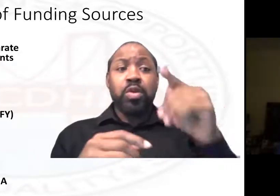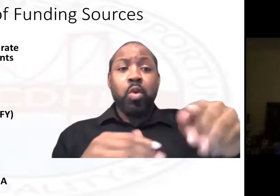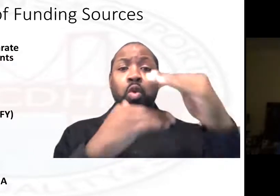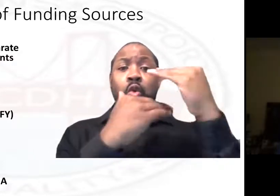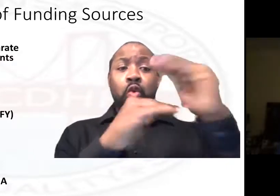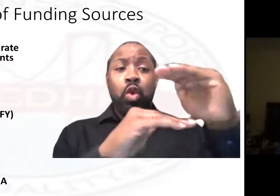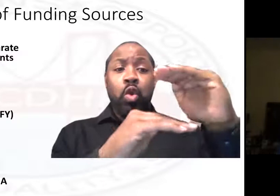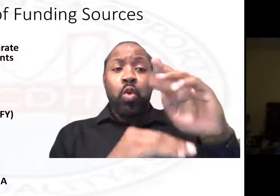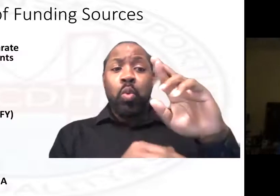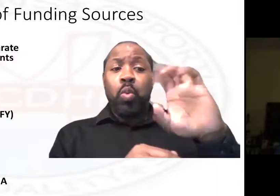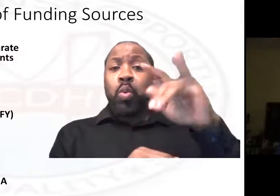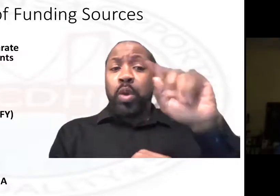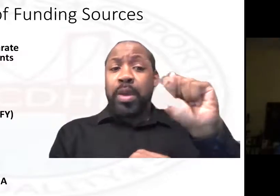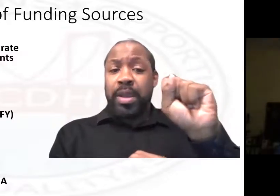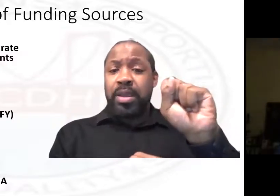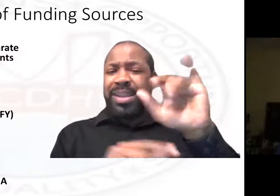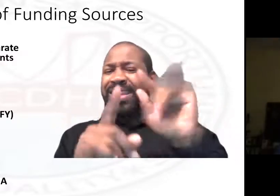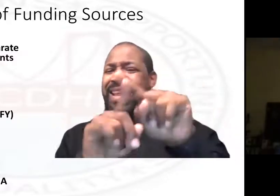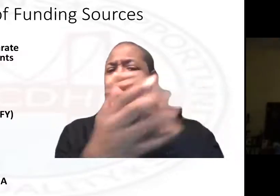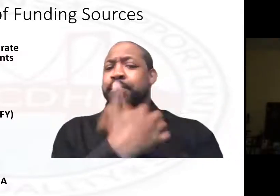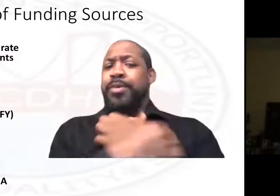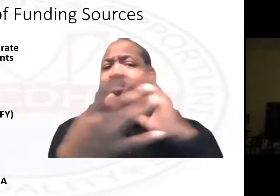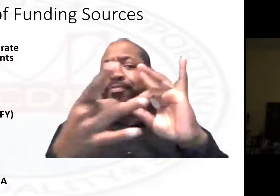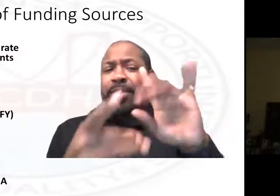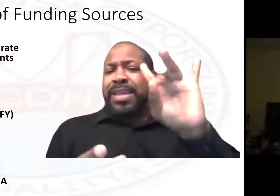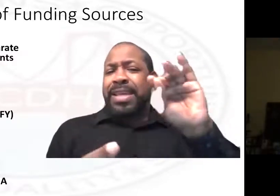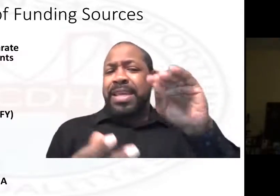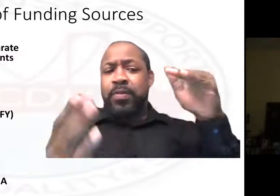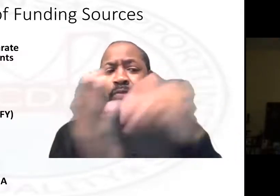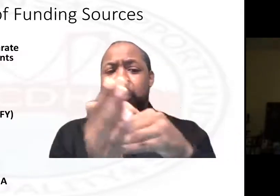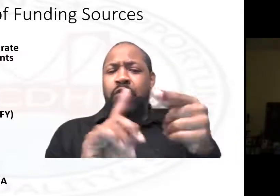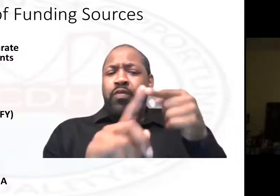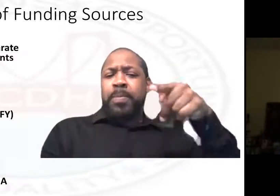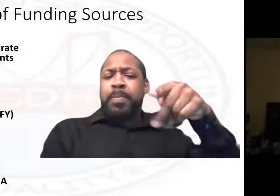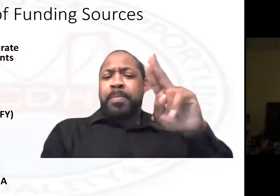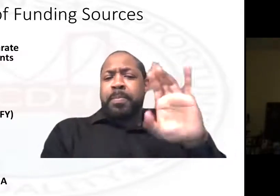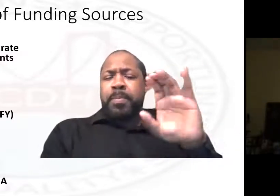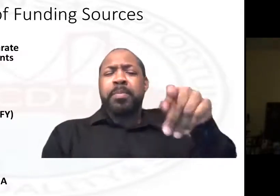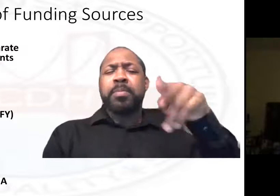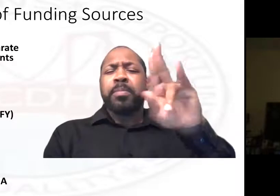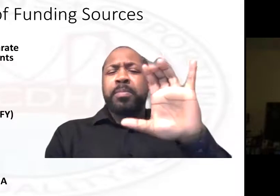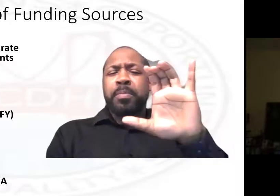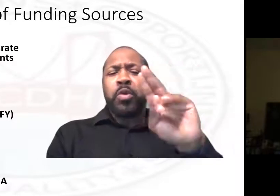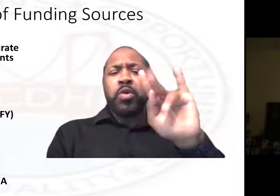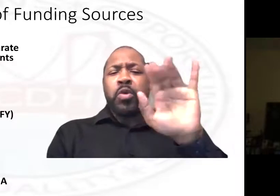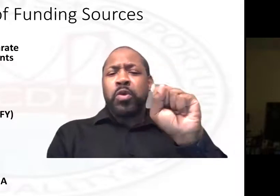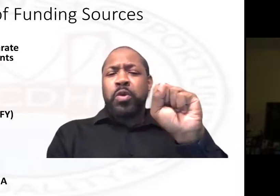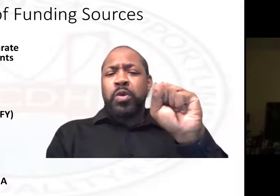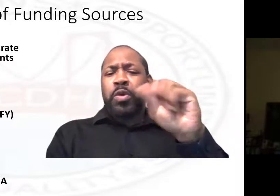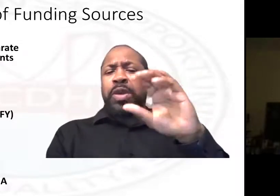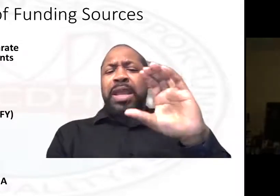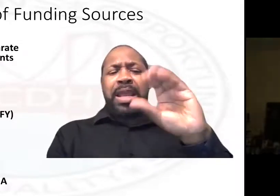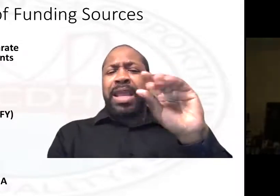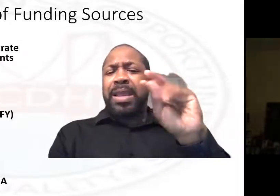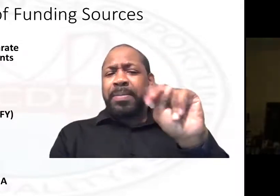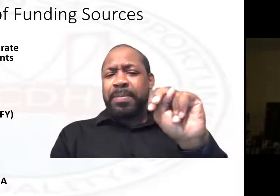That's our annual budget from the legislature. And then the restricted receipts, that's 80,000. And that's